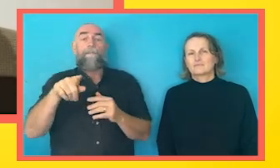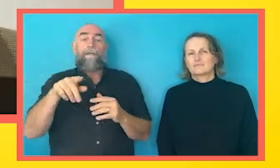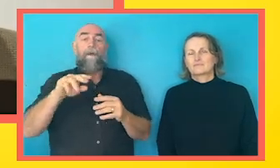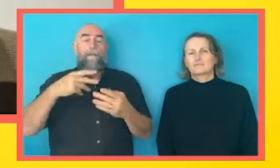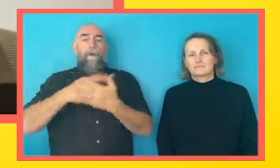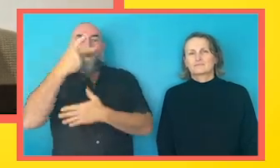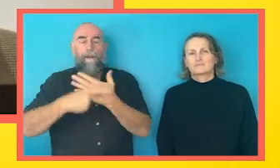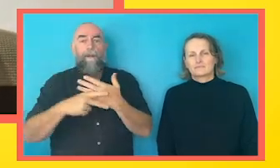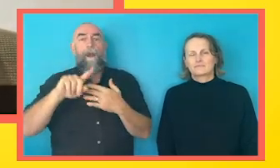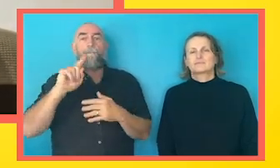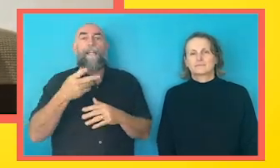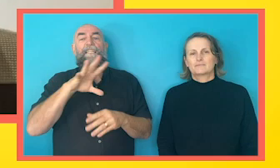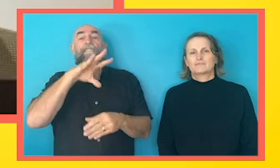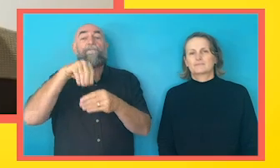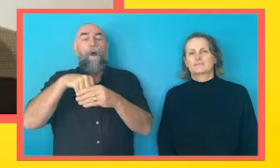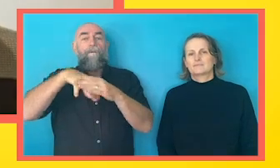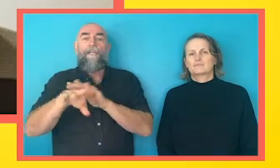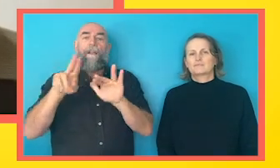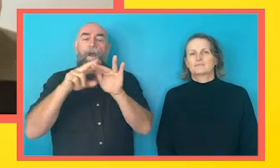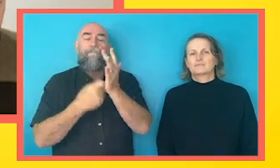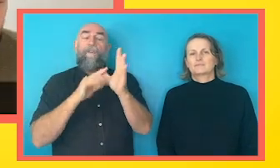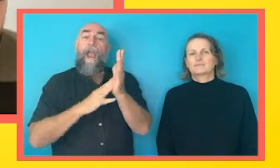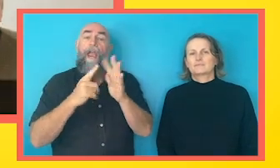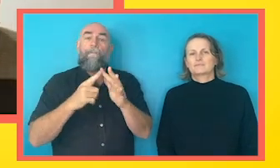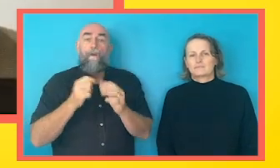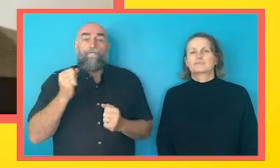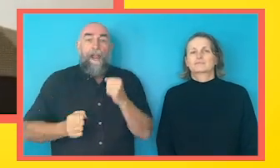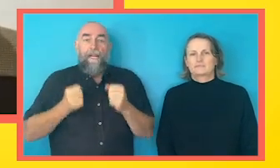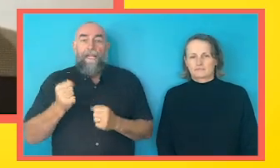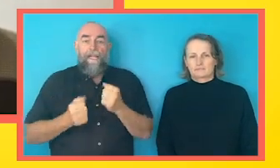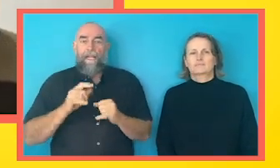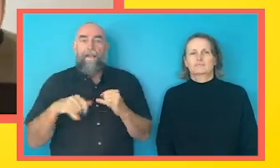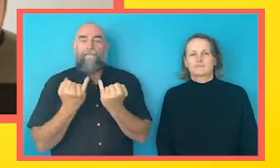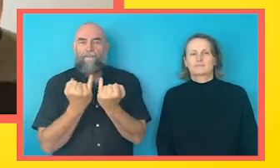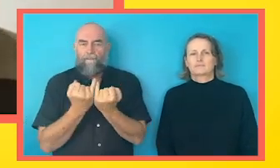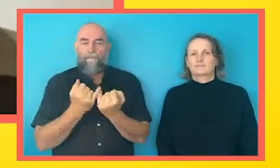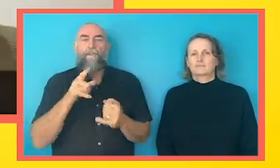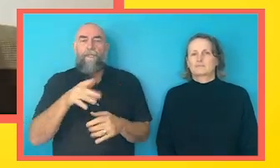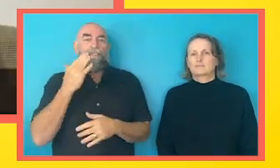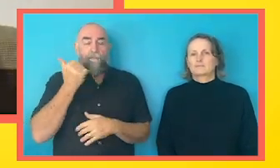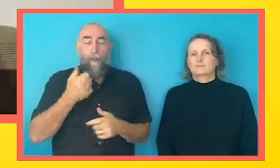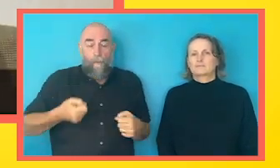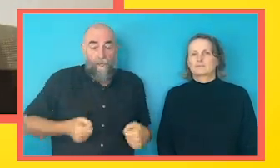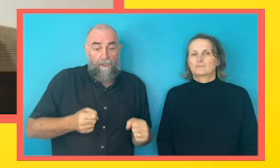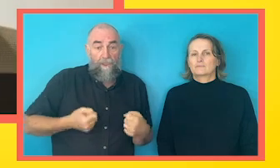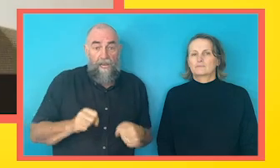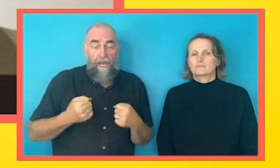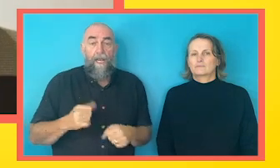It's in the frame running event. So it allows people who aren't able to use, say, a wheelchair or